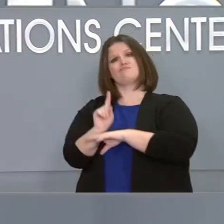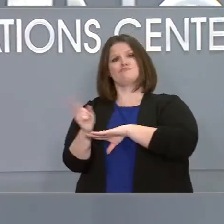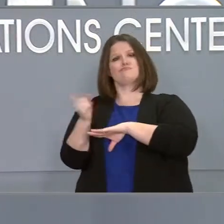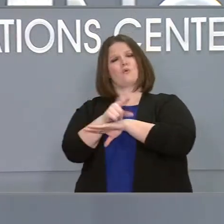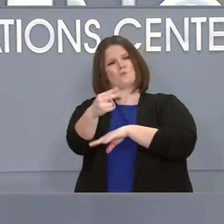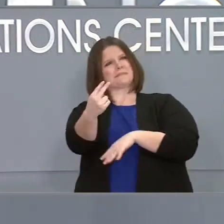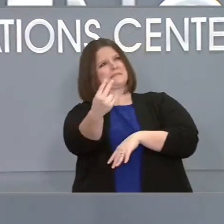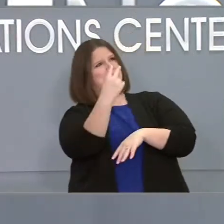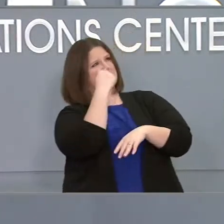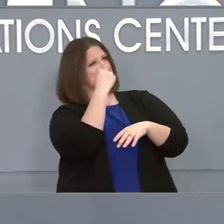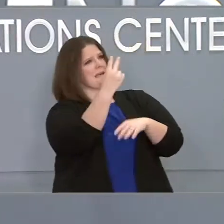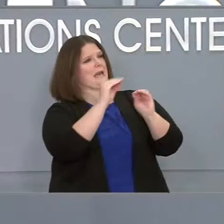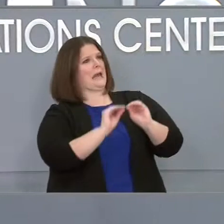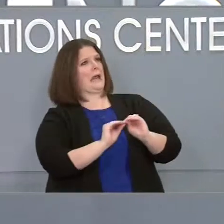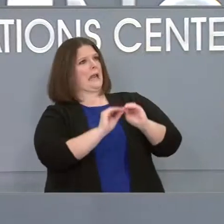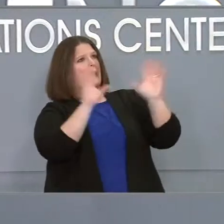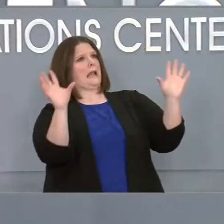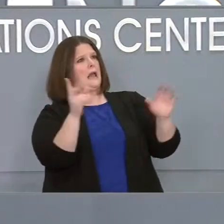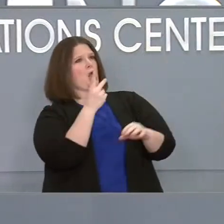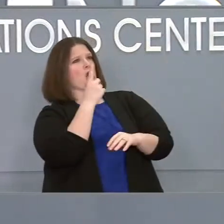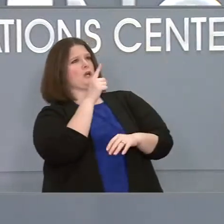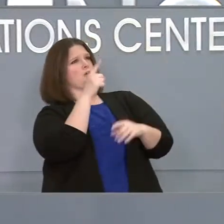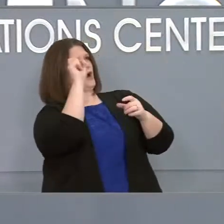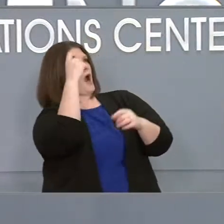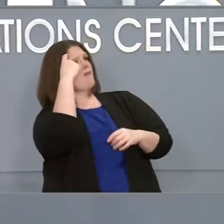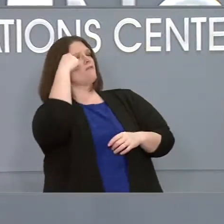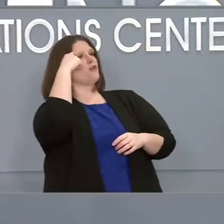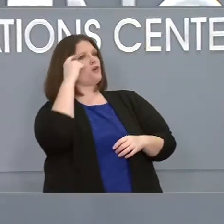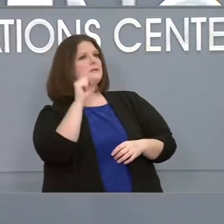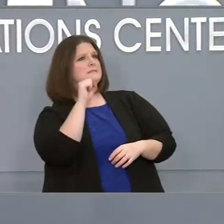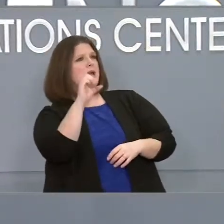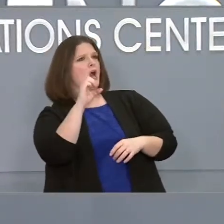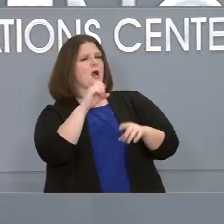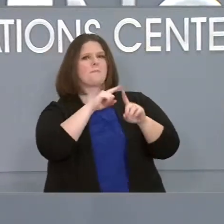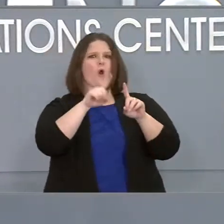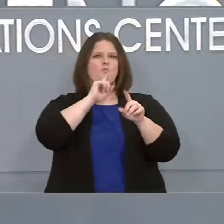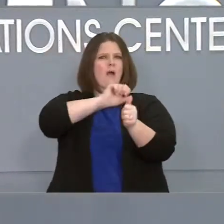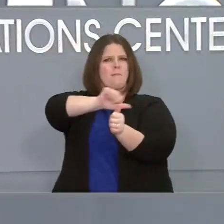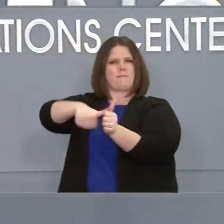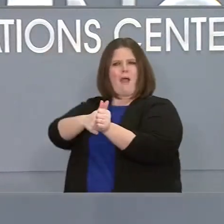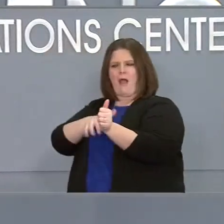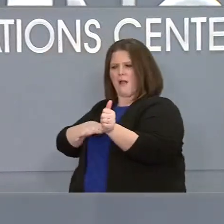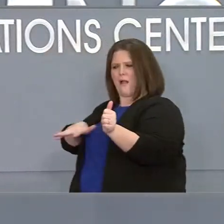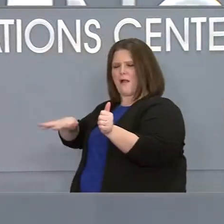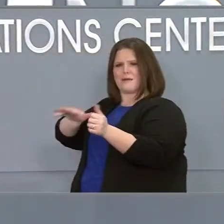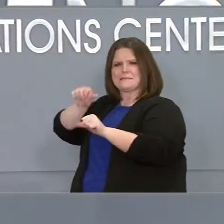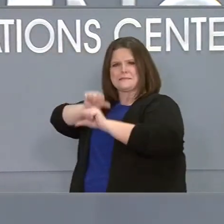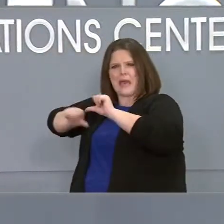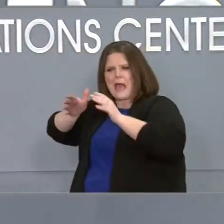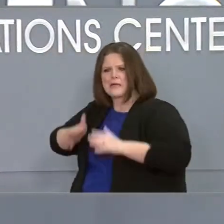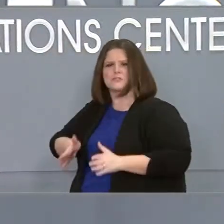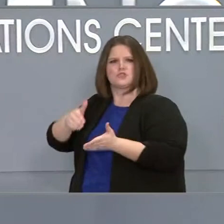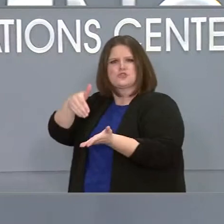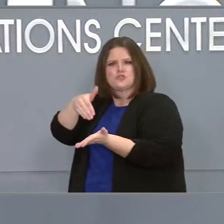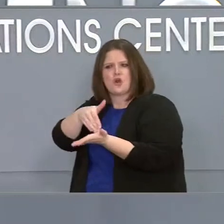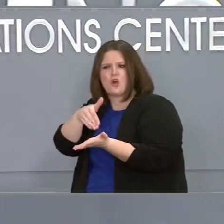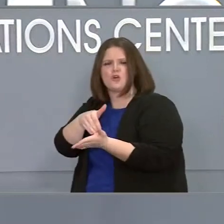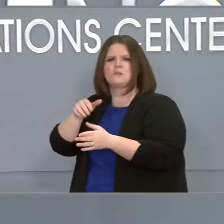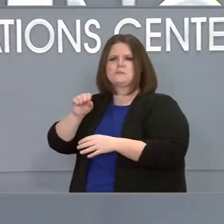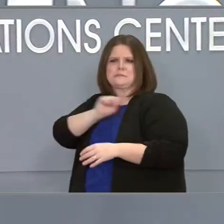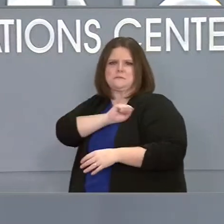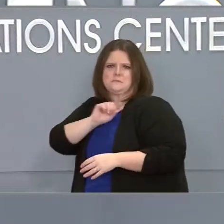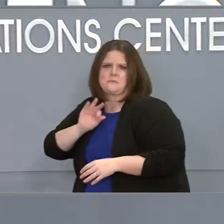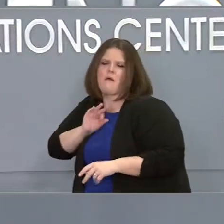see is the incredible team of leaders, scientists, and doctors that have guided and led our work to protect the health and well-being of